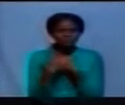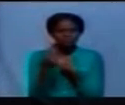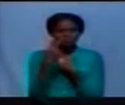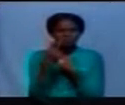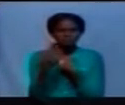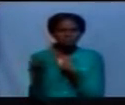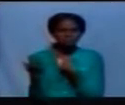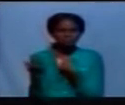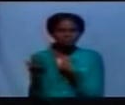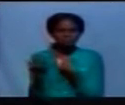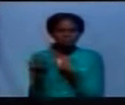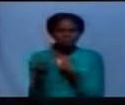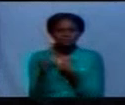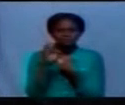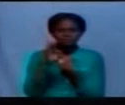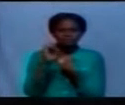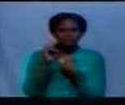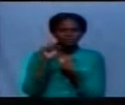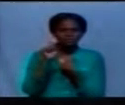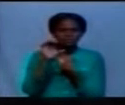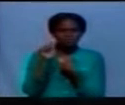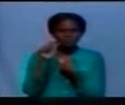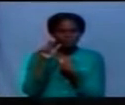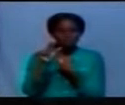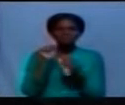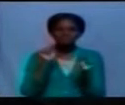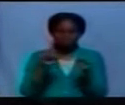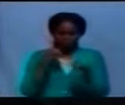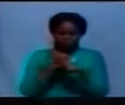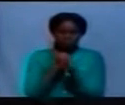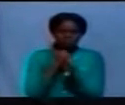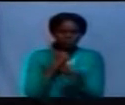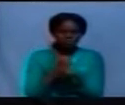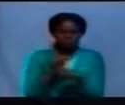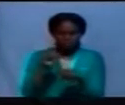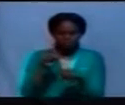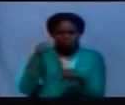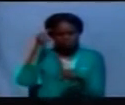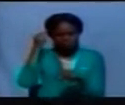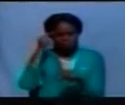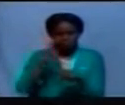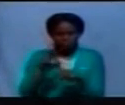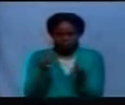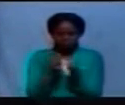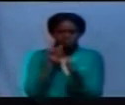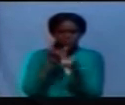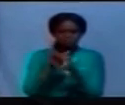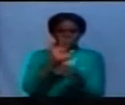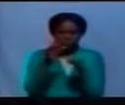issues. On the fiscal side, we need fiscal consolidation. We need government to spend within their revenue